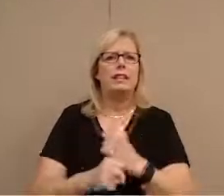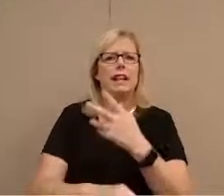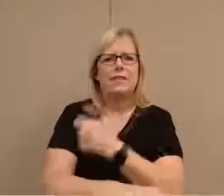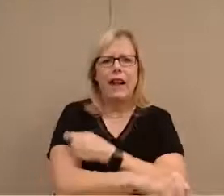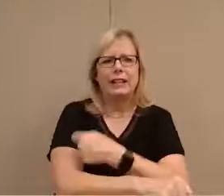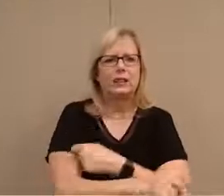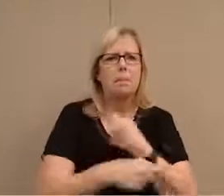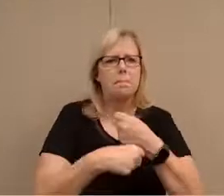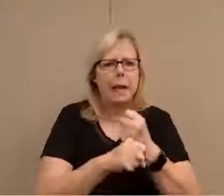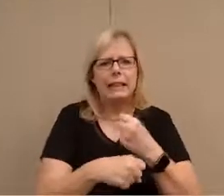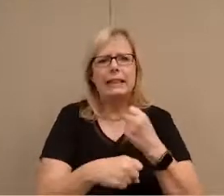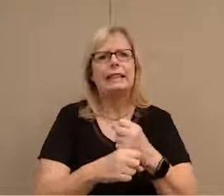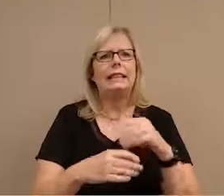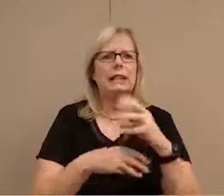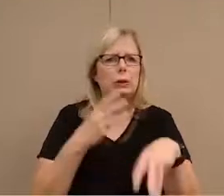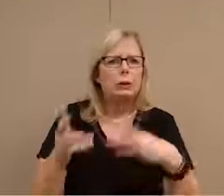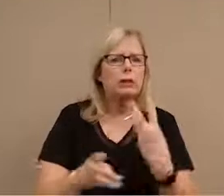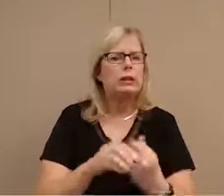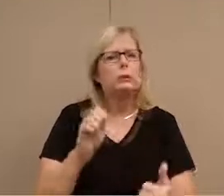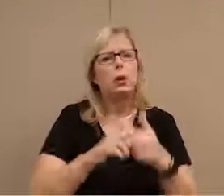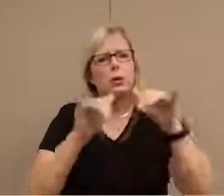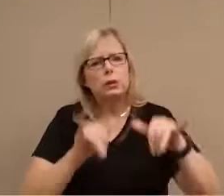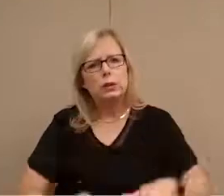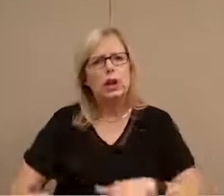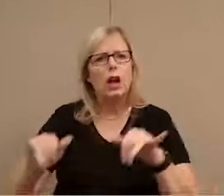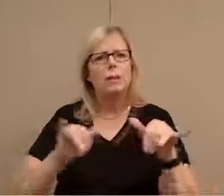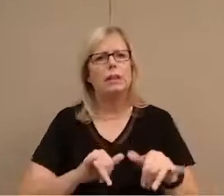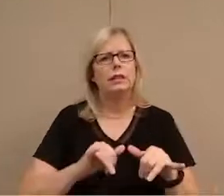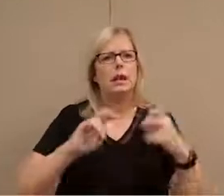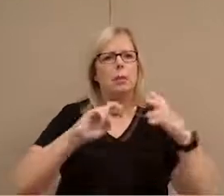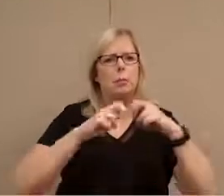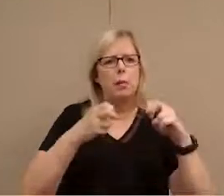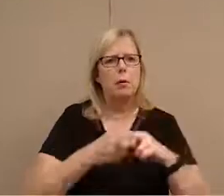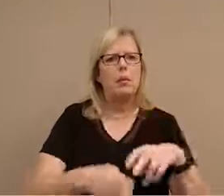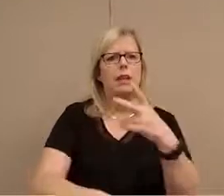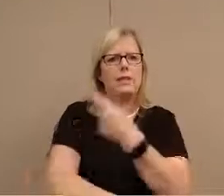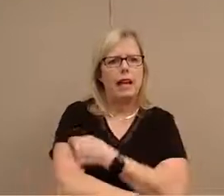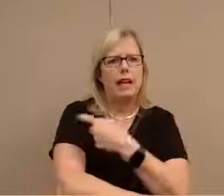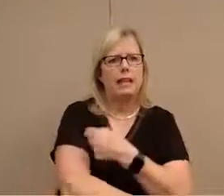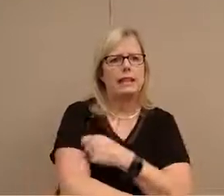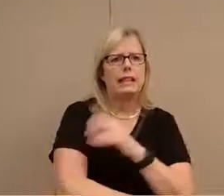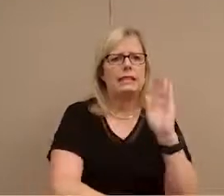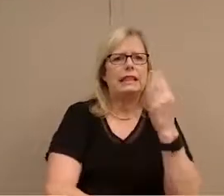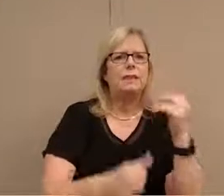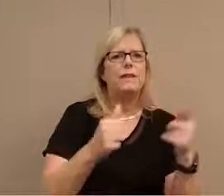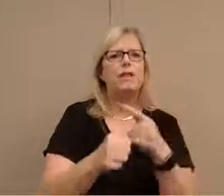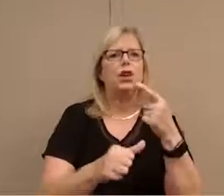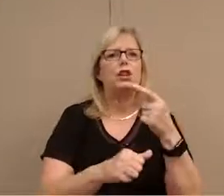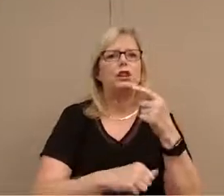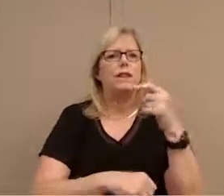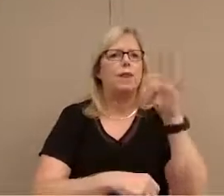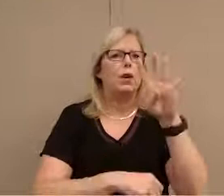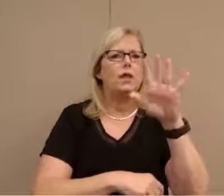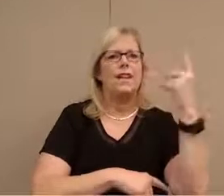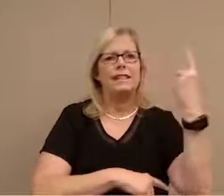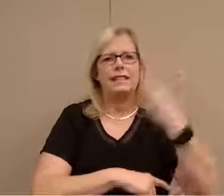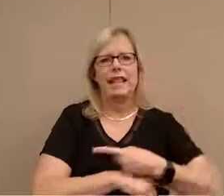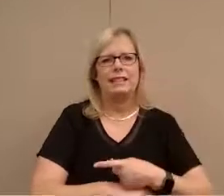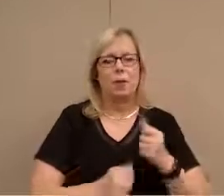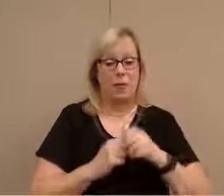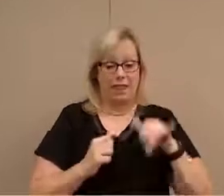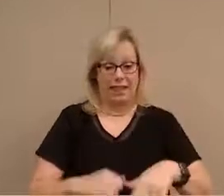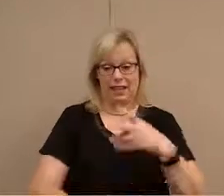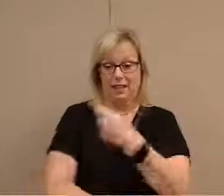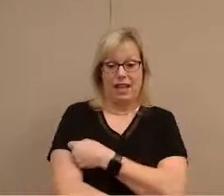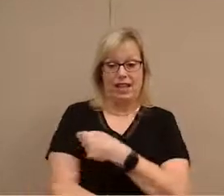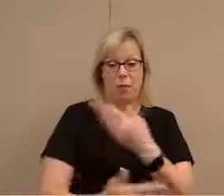and vaccination, the most common side effects and problem appear in the first 45 days. And with this